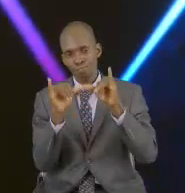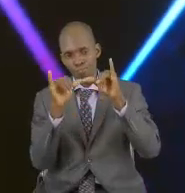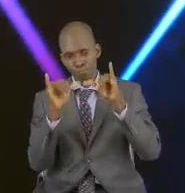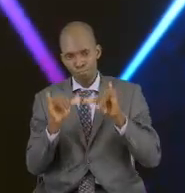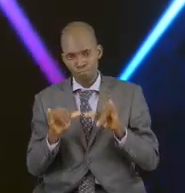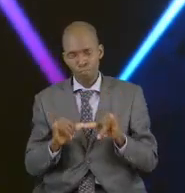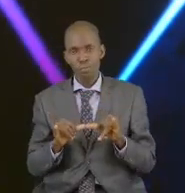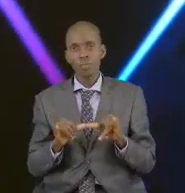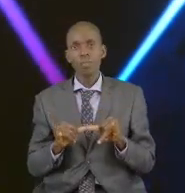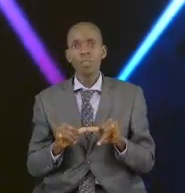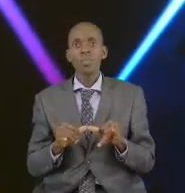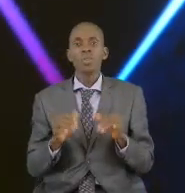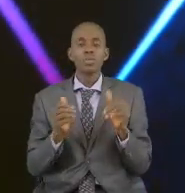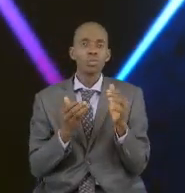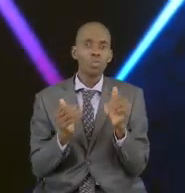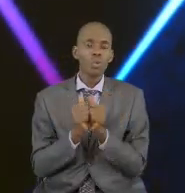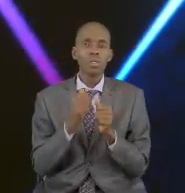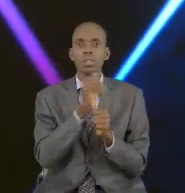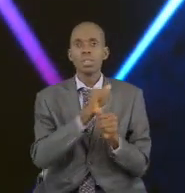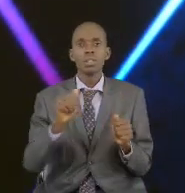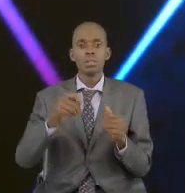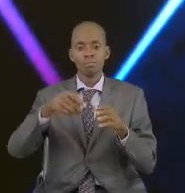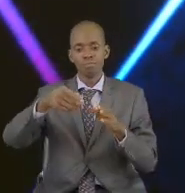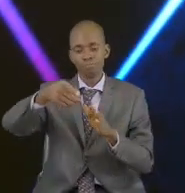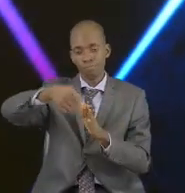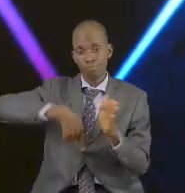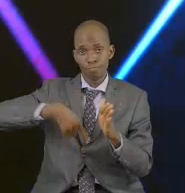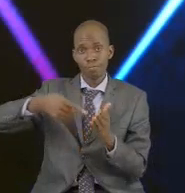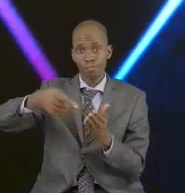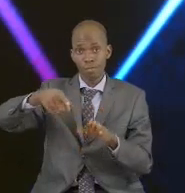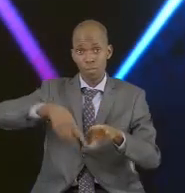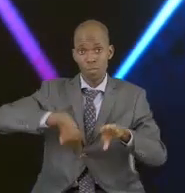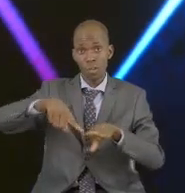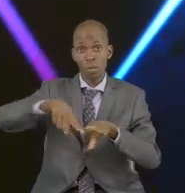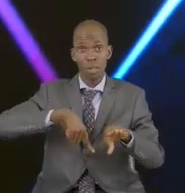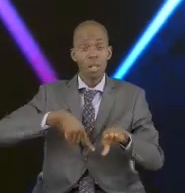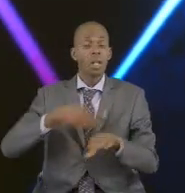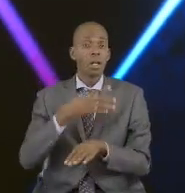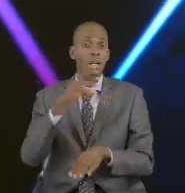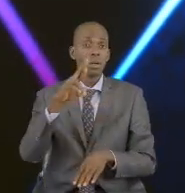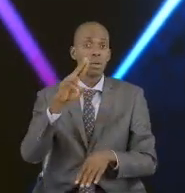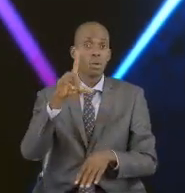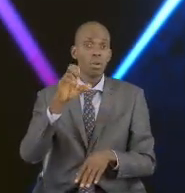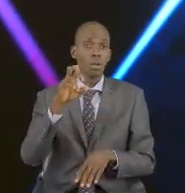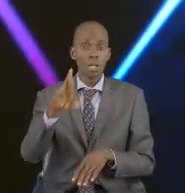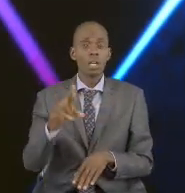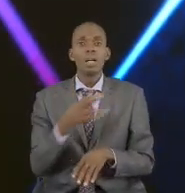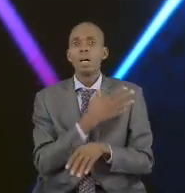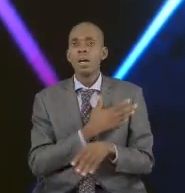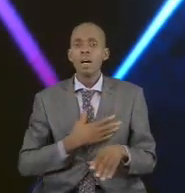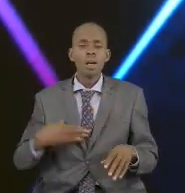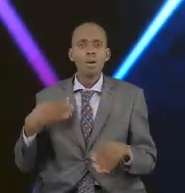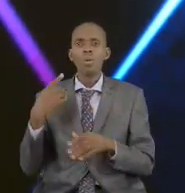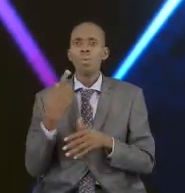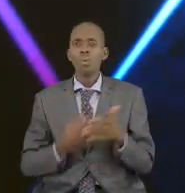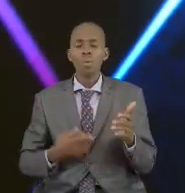by a ruler. And that ruler is straight, that's the standard. And Paul the apostle wanted to do